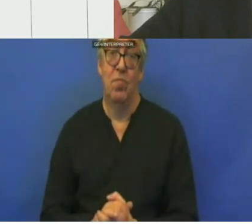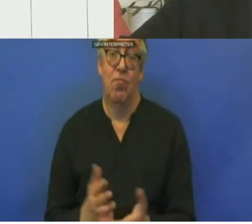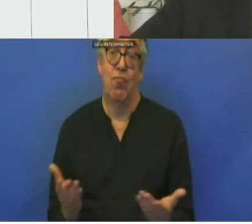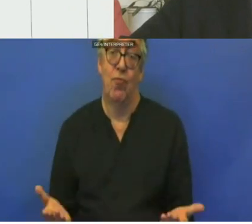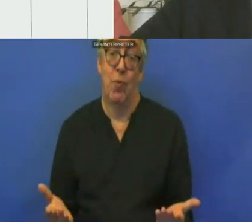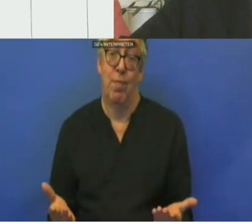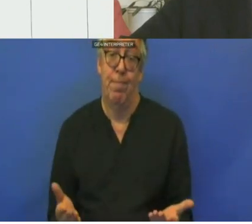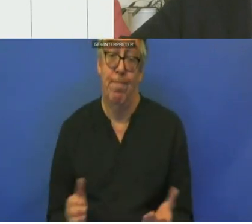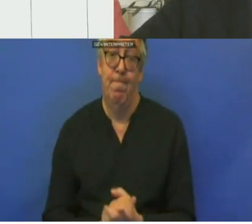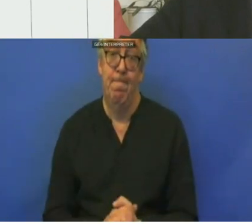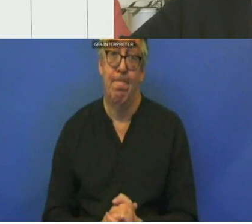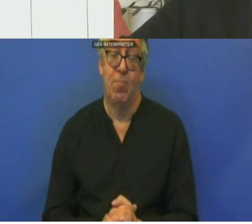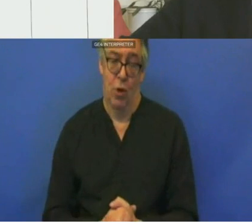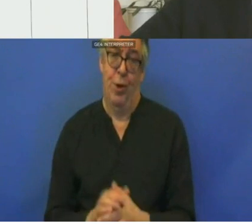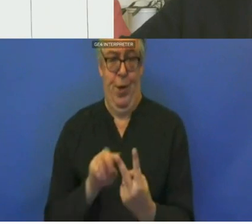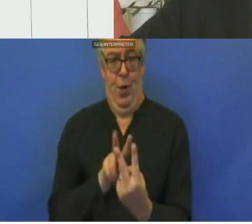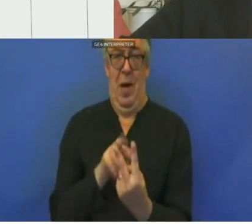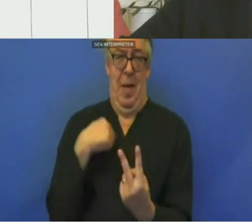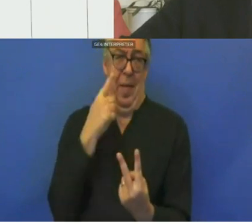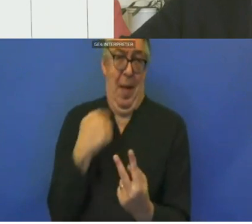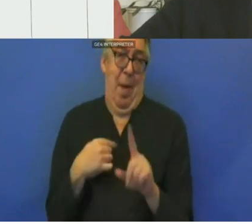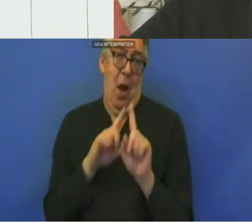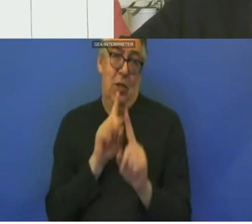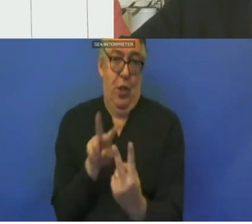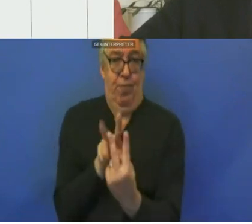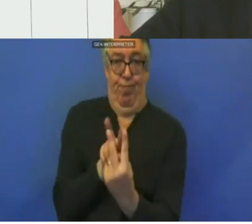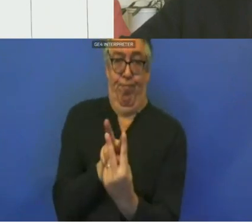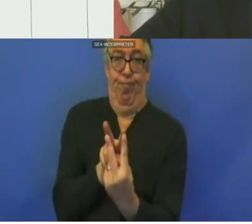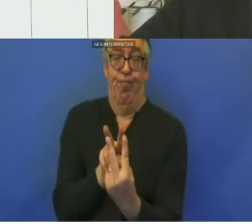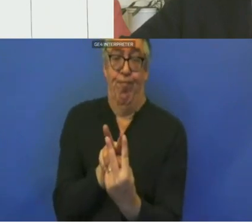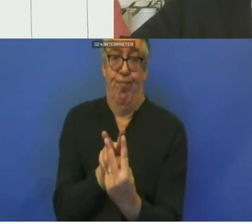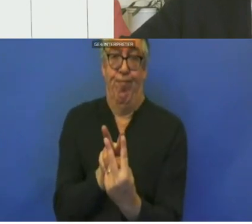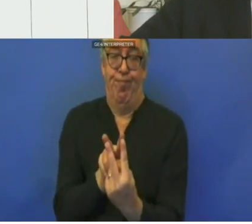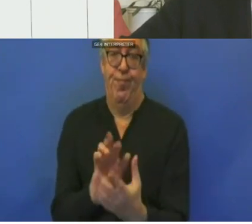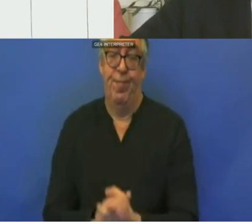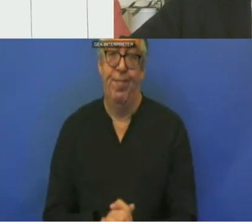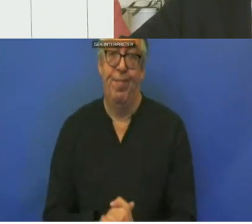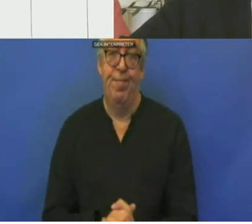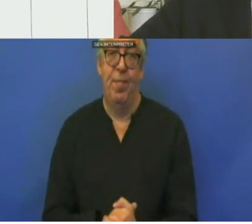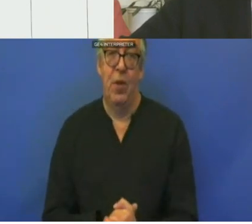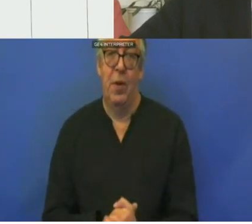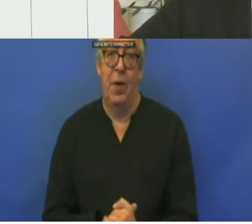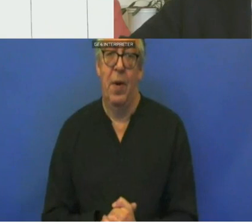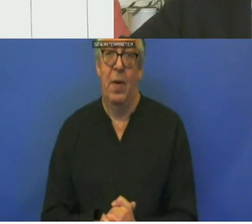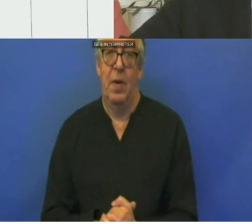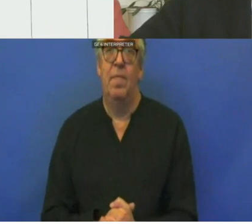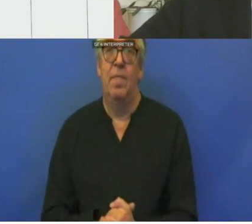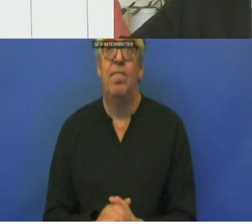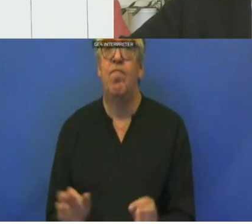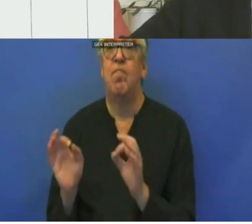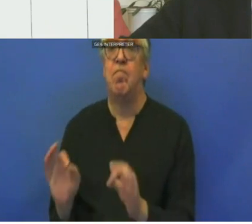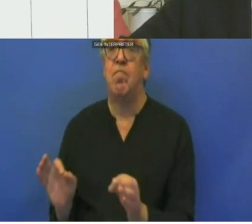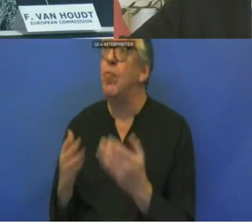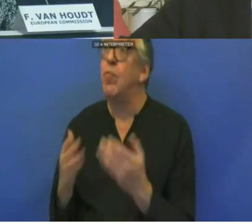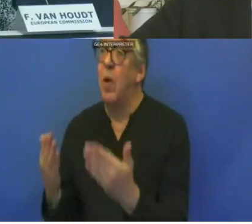two reasons that I would say that the stakeholders would need to get engaged. Thank you. Also, the same question for you,